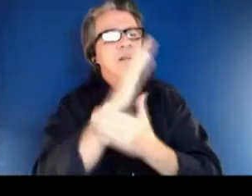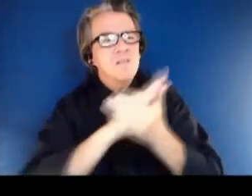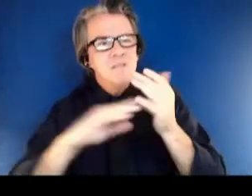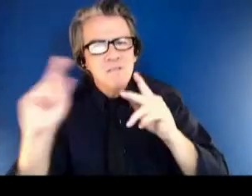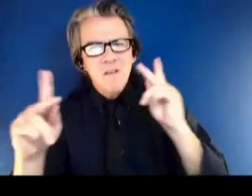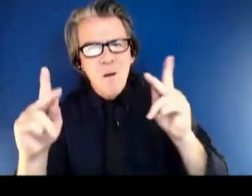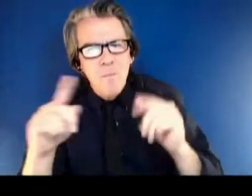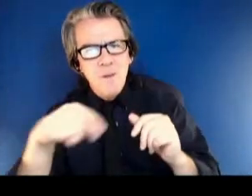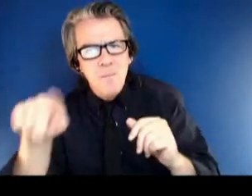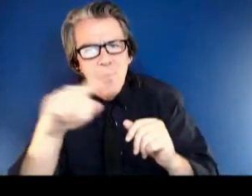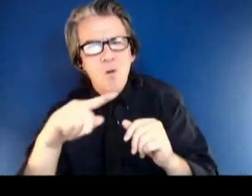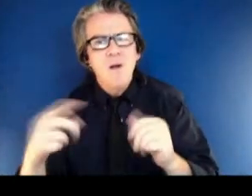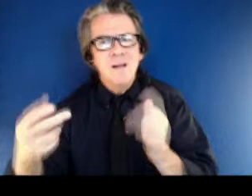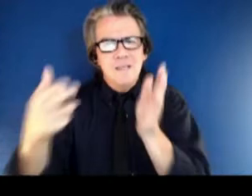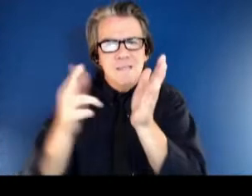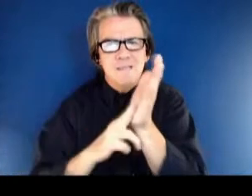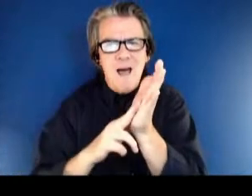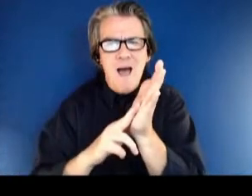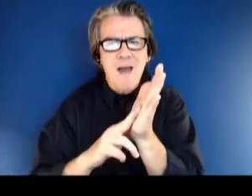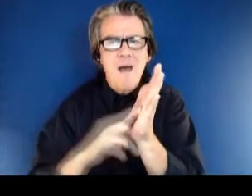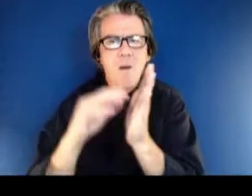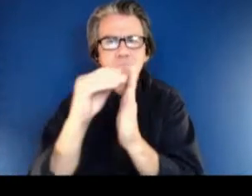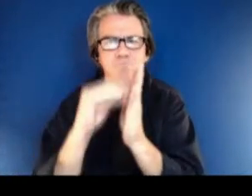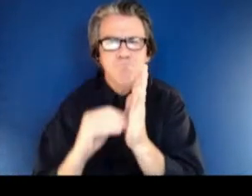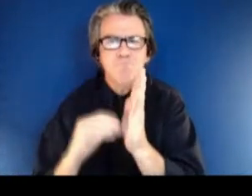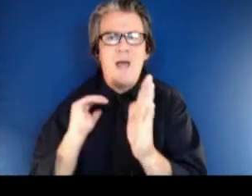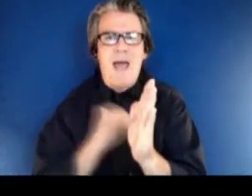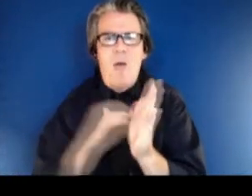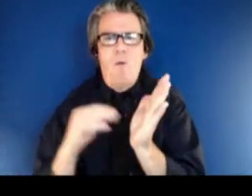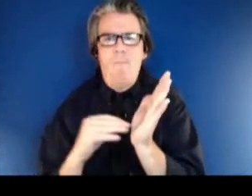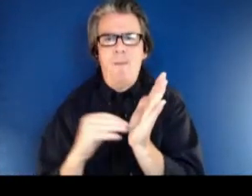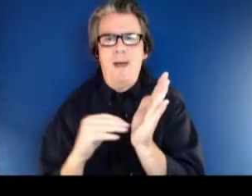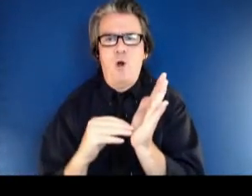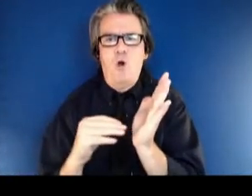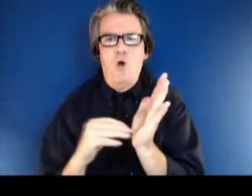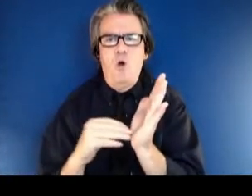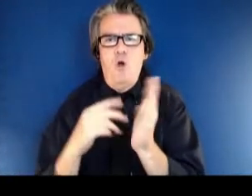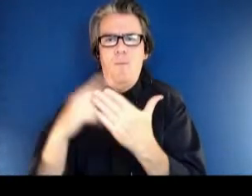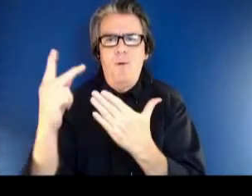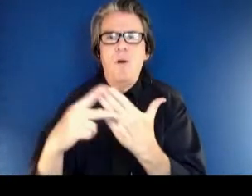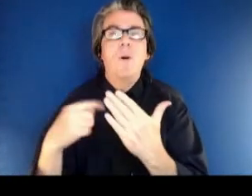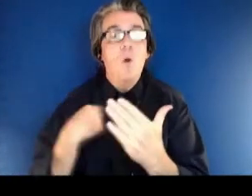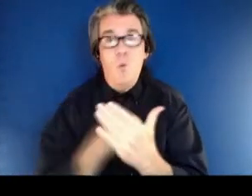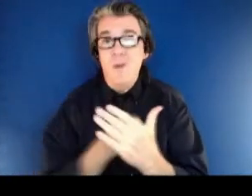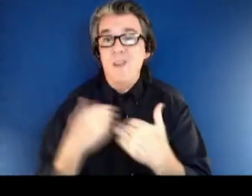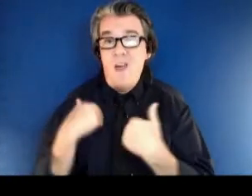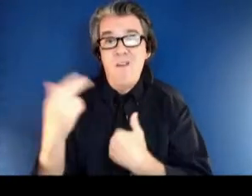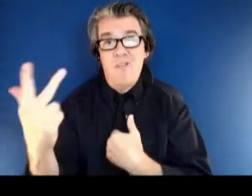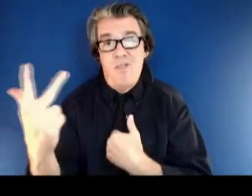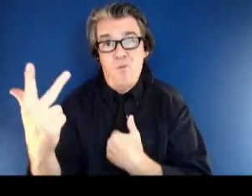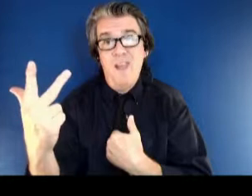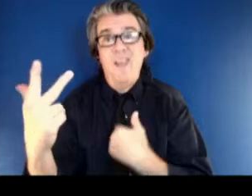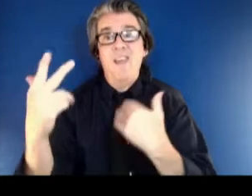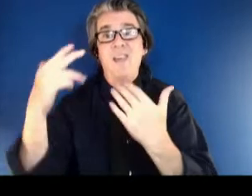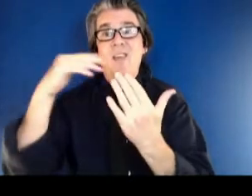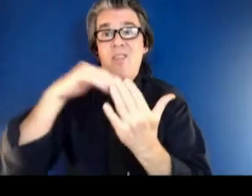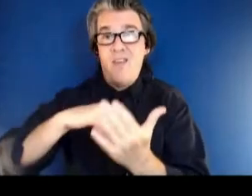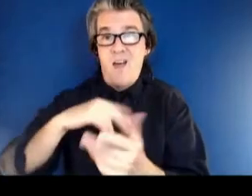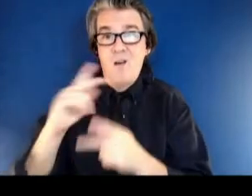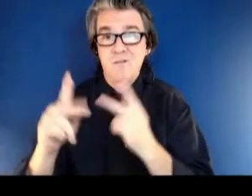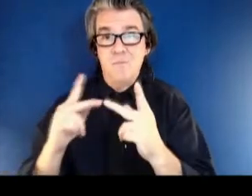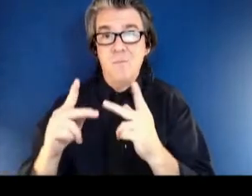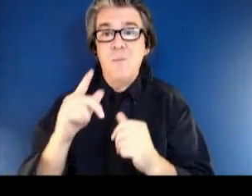medical needs or who are enrolled in PG&E's medical baseline program. In this event, we have more than 3,000 medical